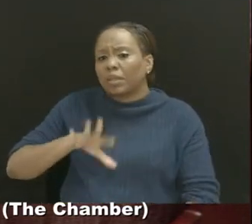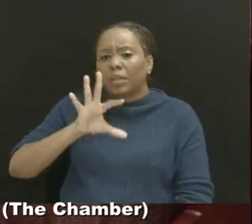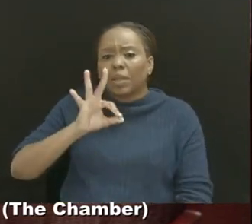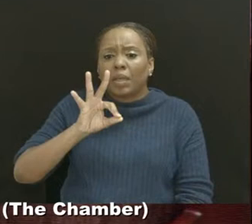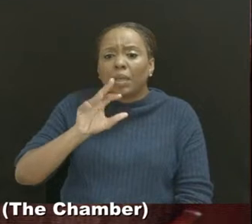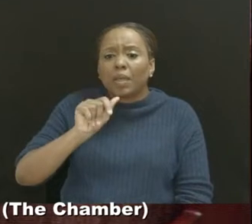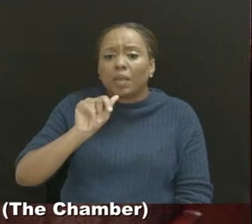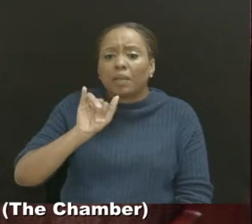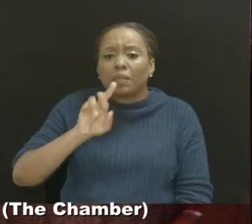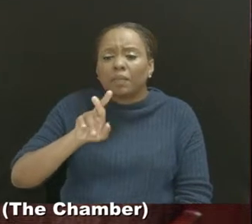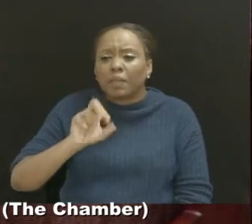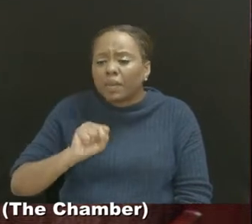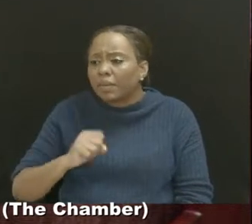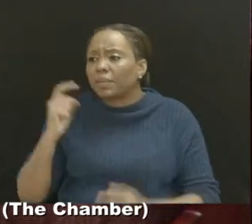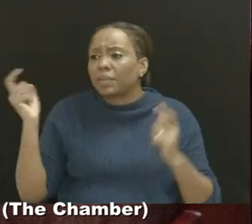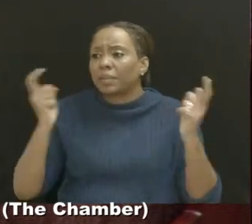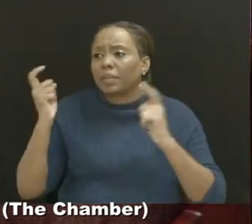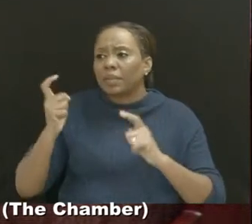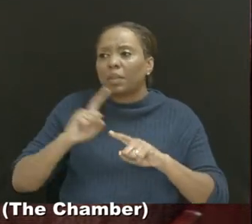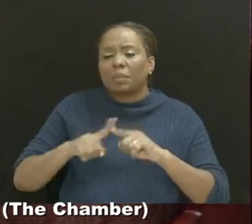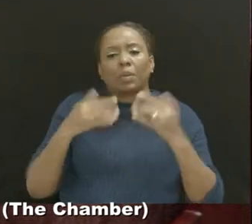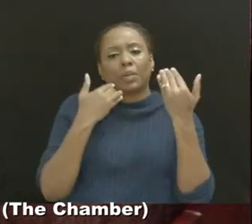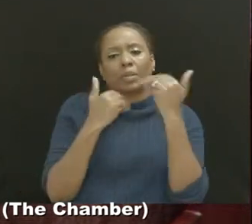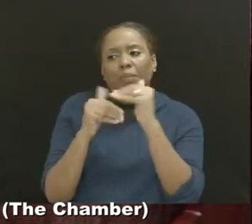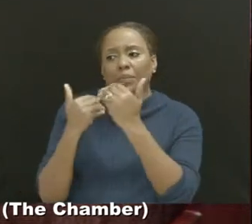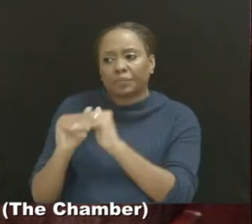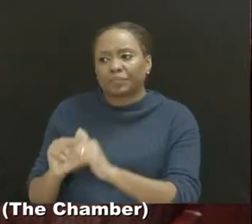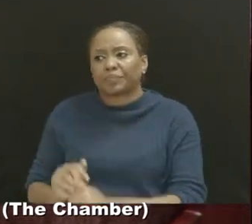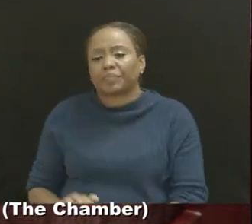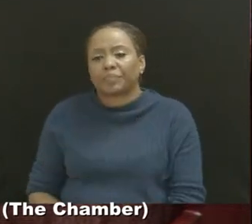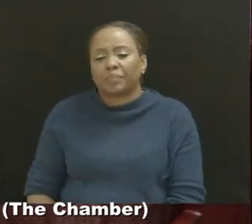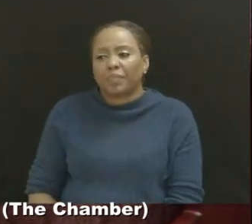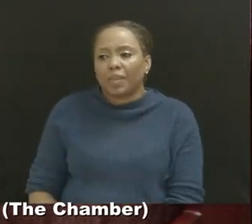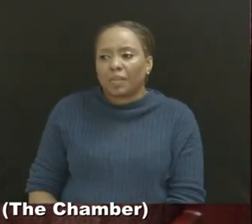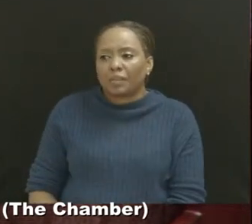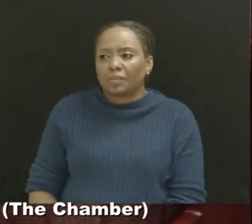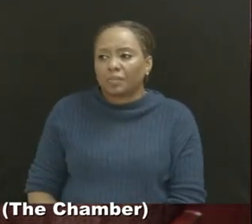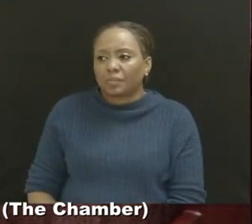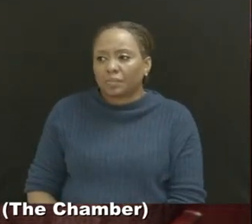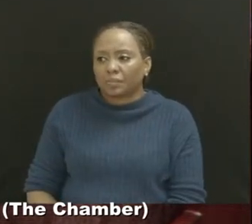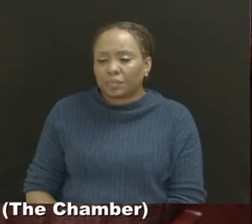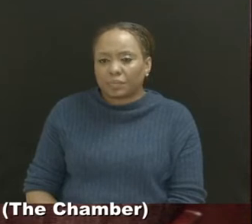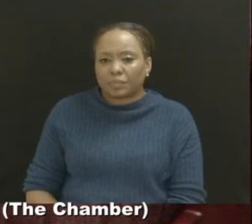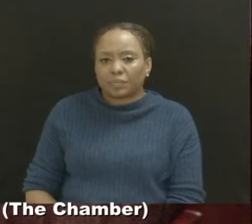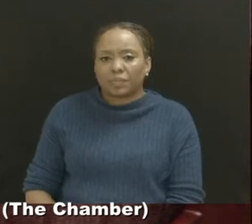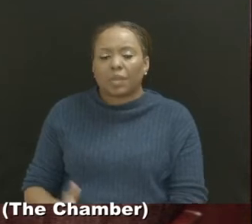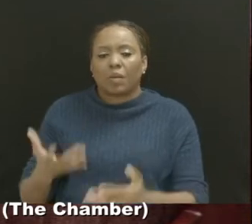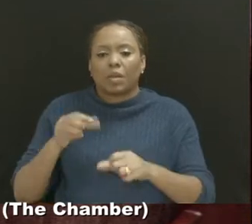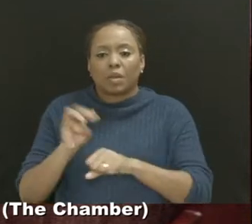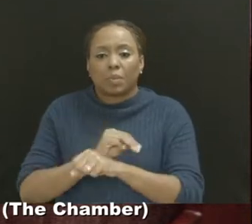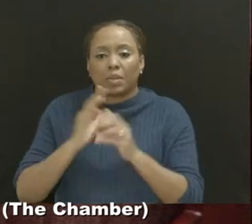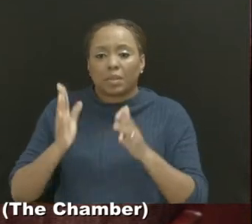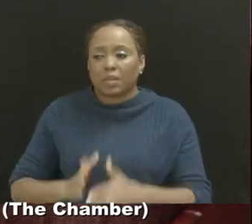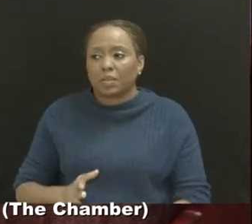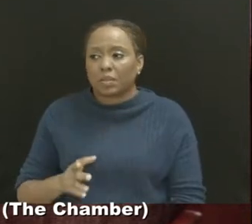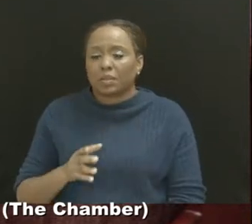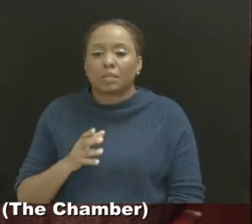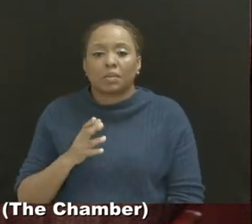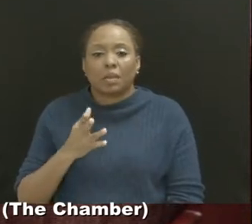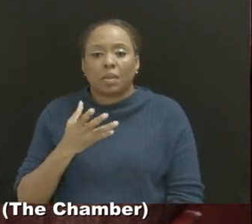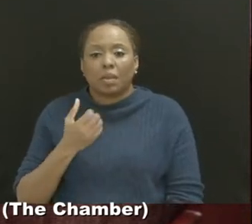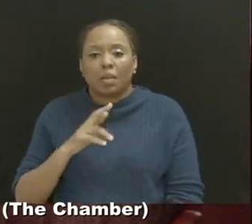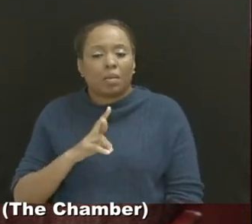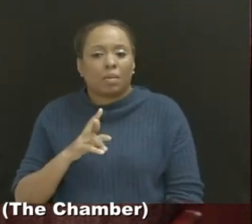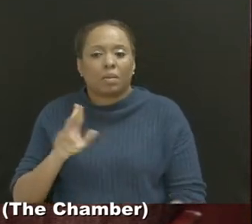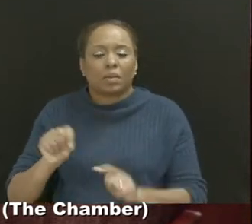to be able to celebrate, and you know we are limited. The other, so I'd like the minister please to indicate to us through his team what